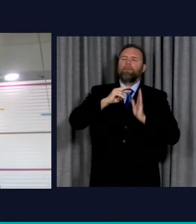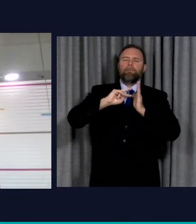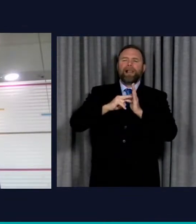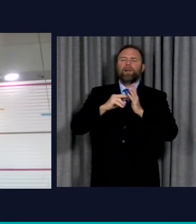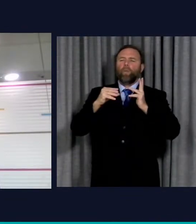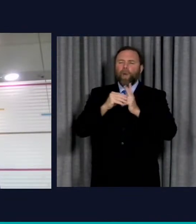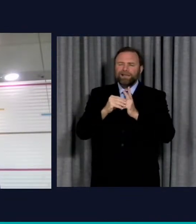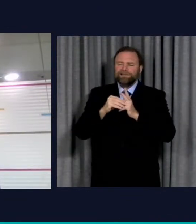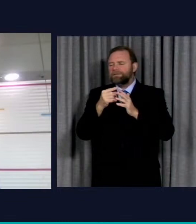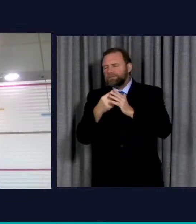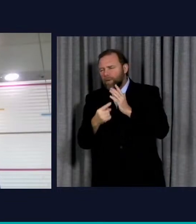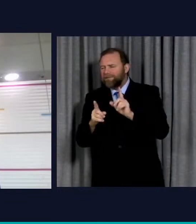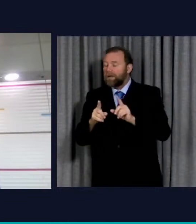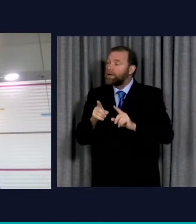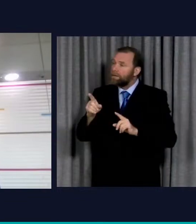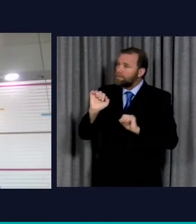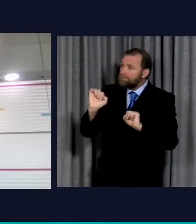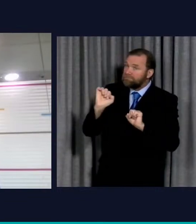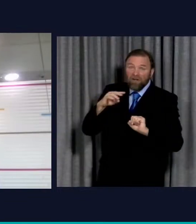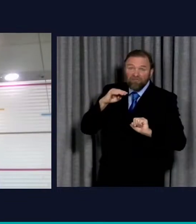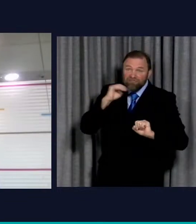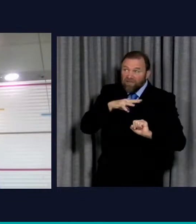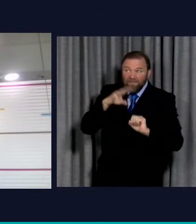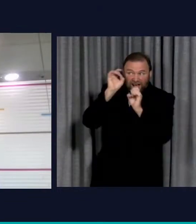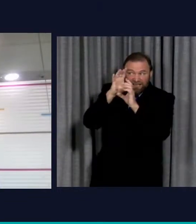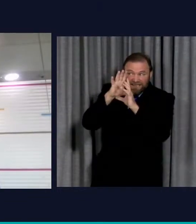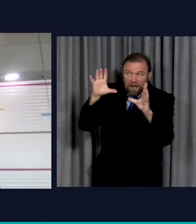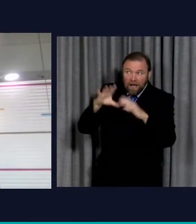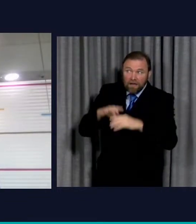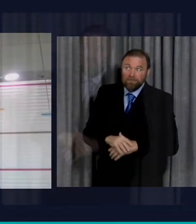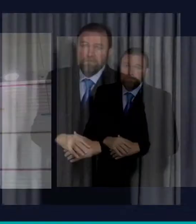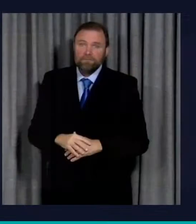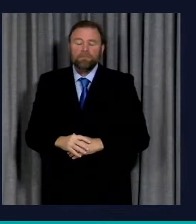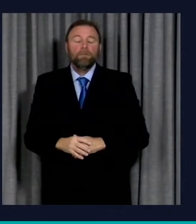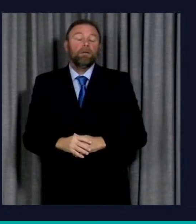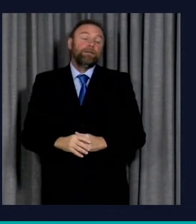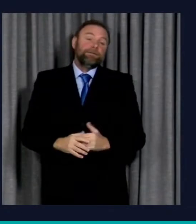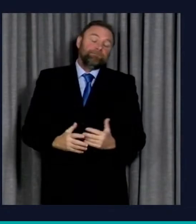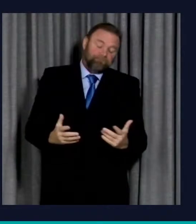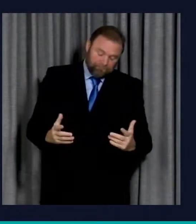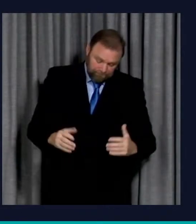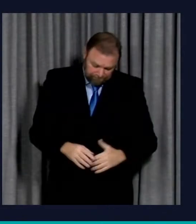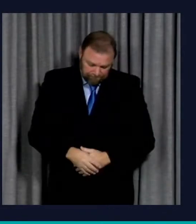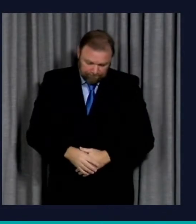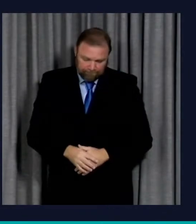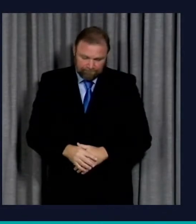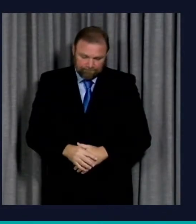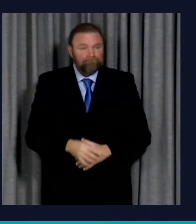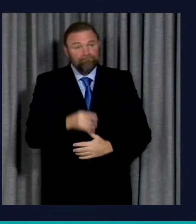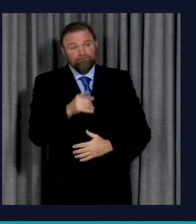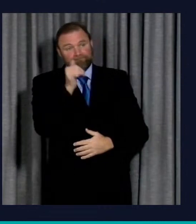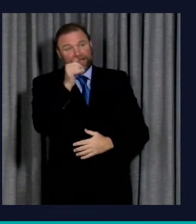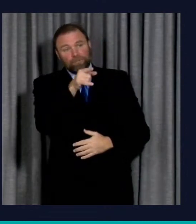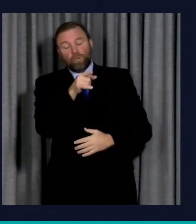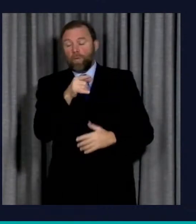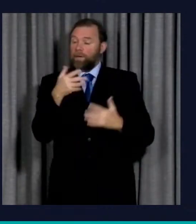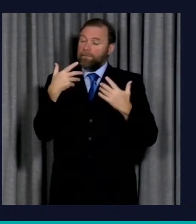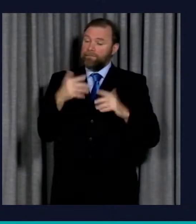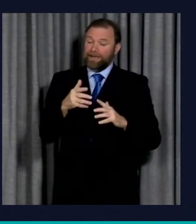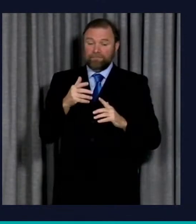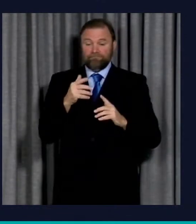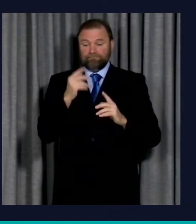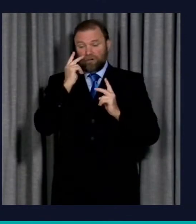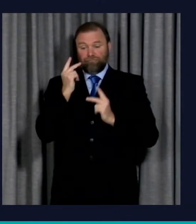Can you give us a rough idea even how long would you expect this to be in place? Surely, well, as you know, we review the